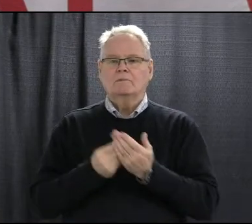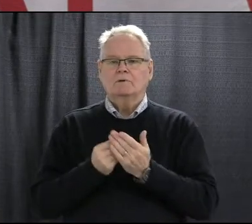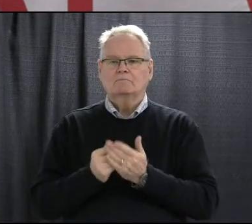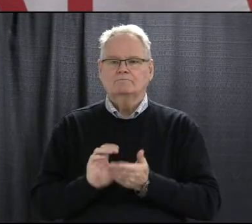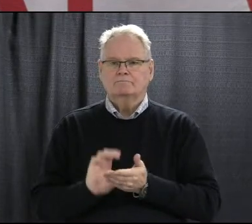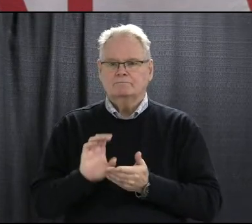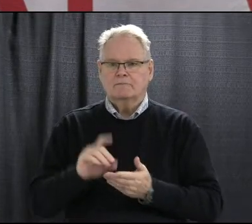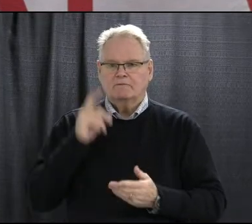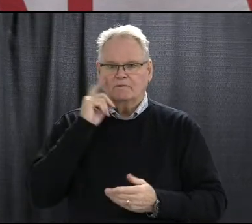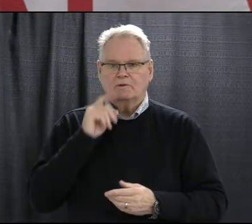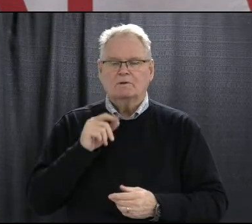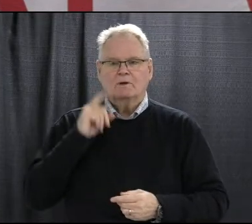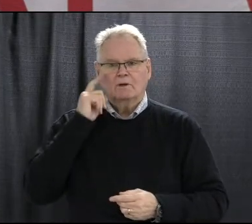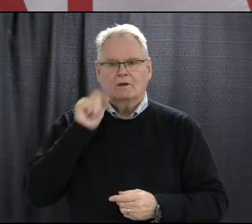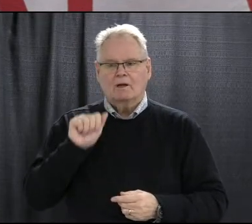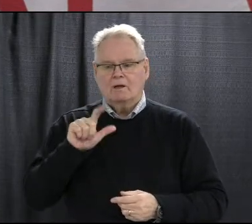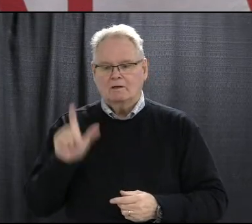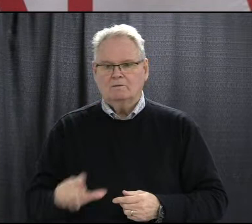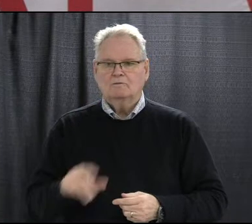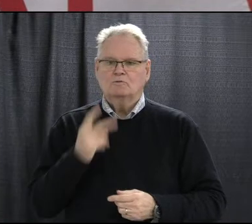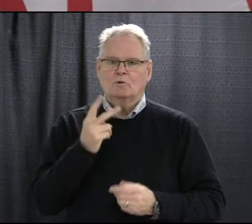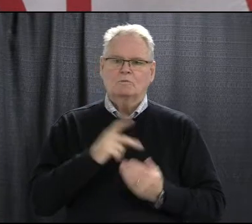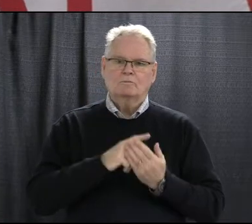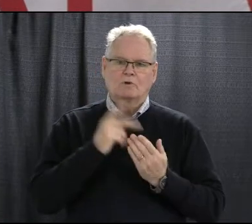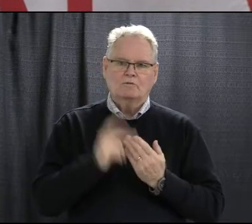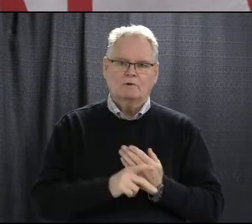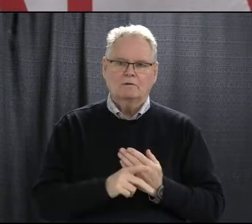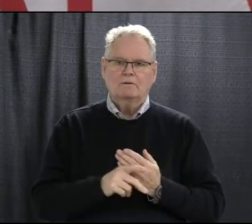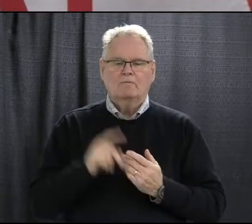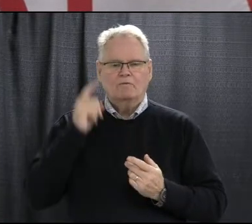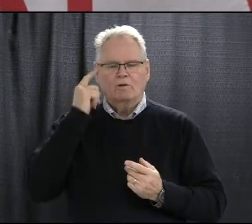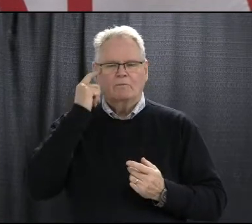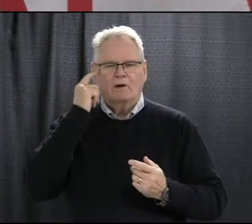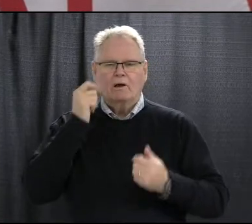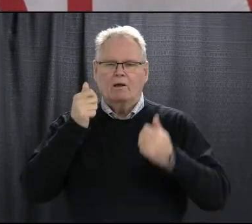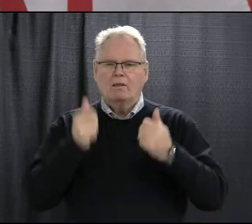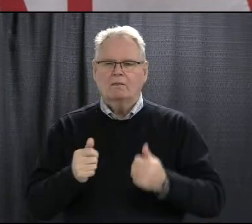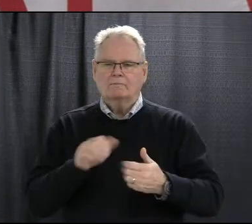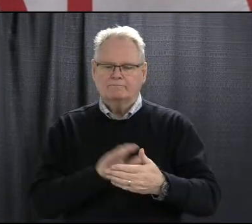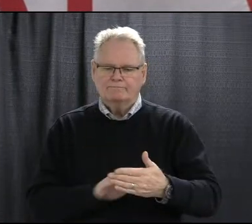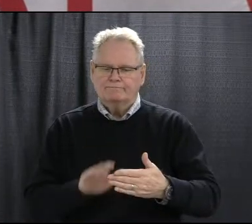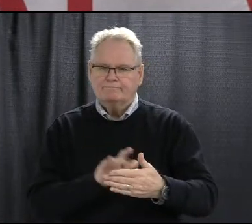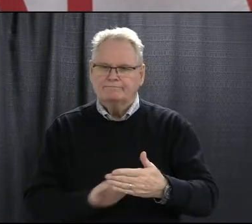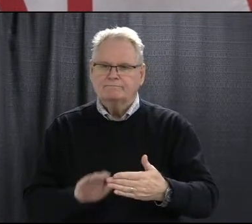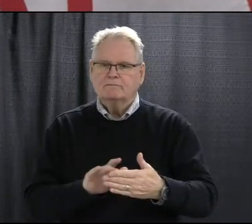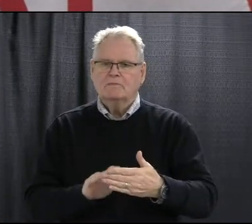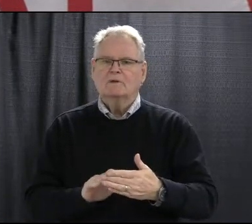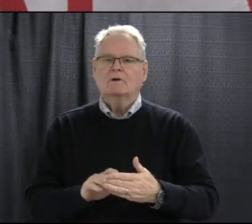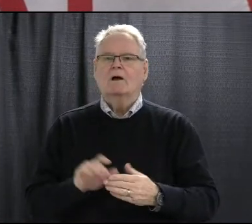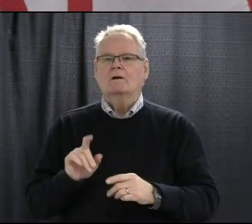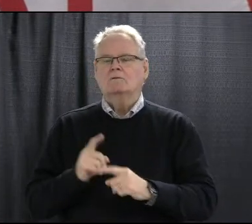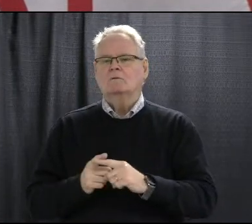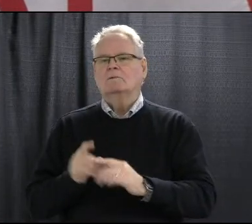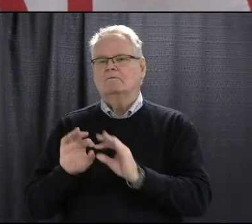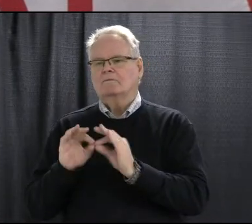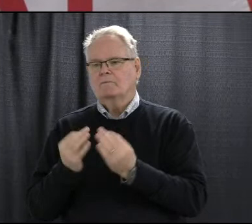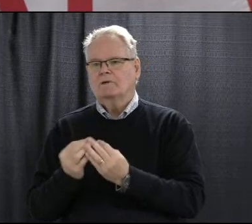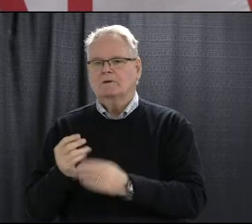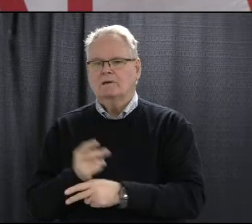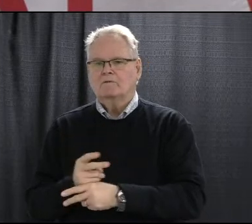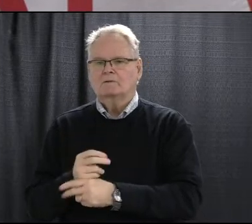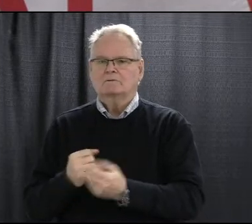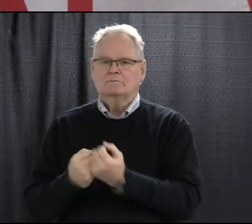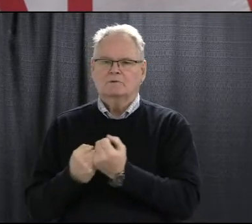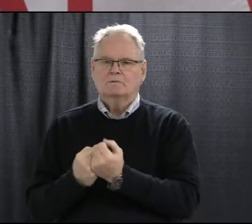programs that benefit individuals living with dementia and their care partners. We've increased the number of